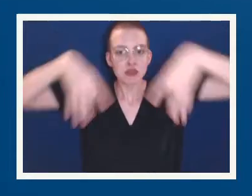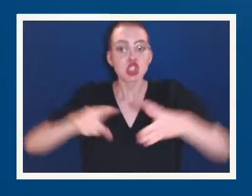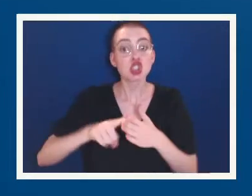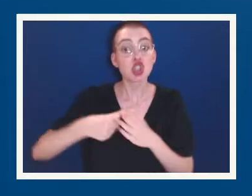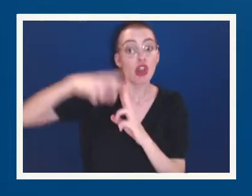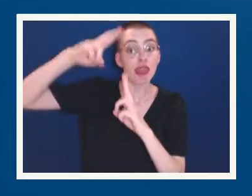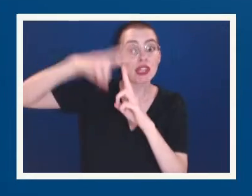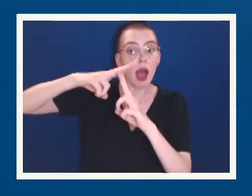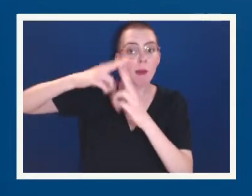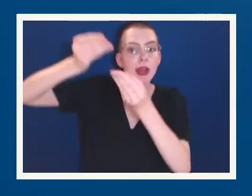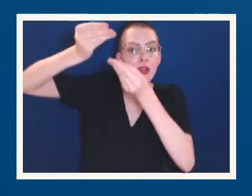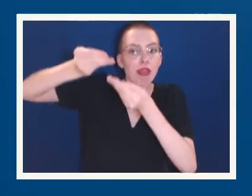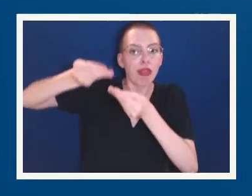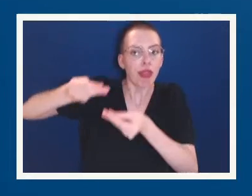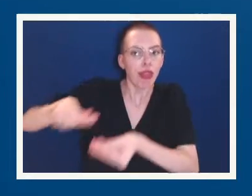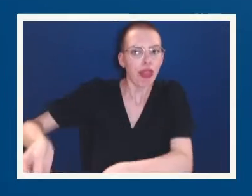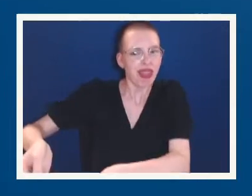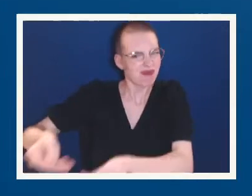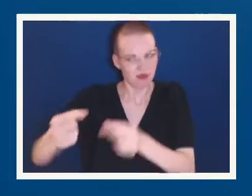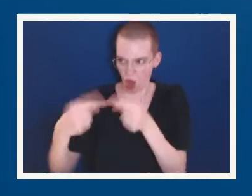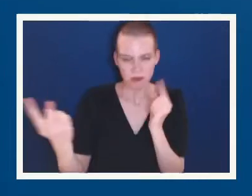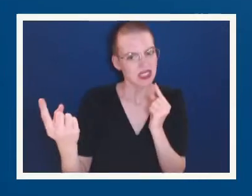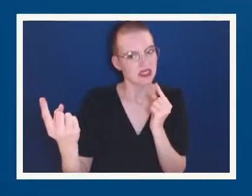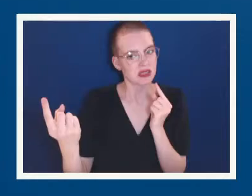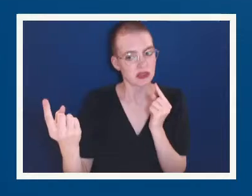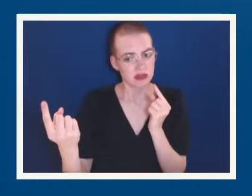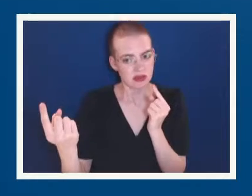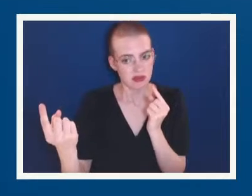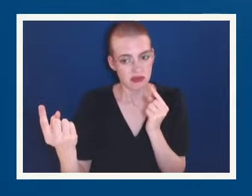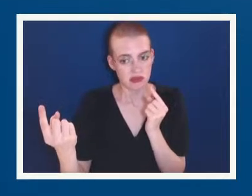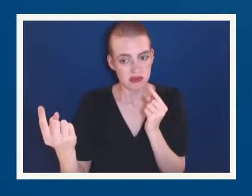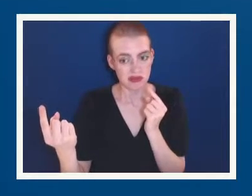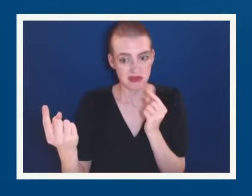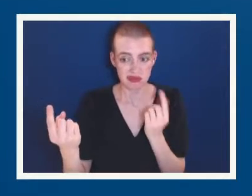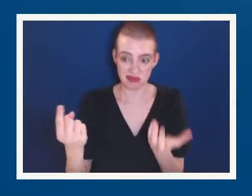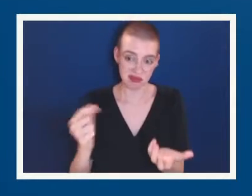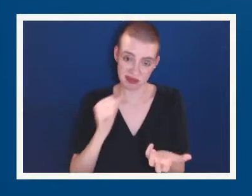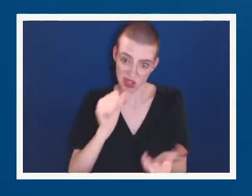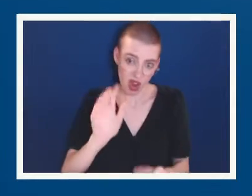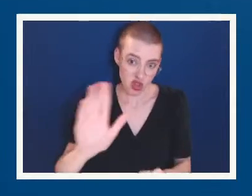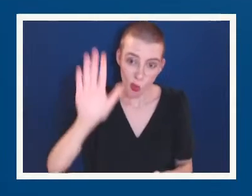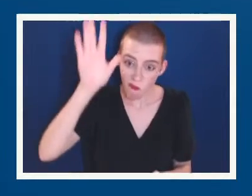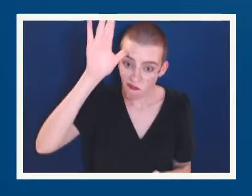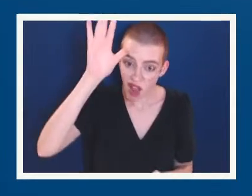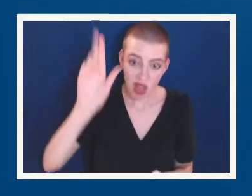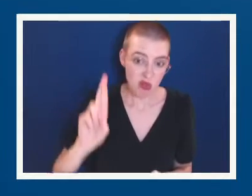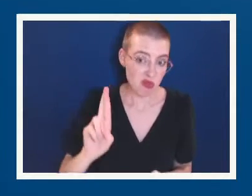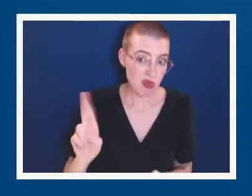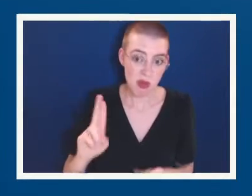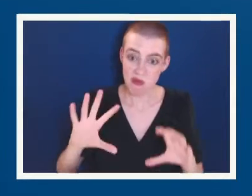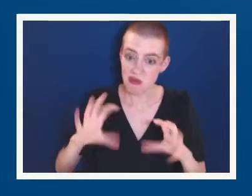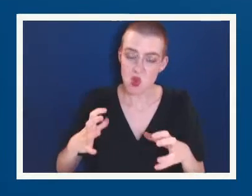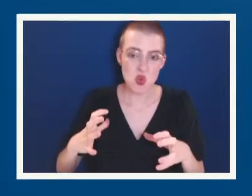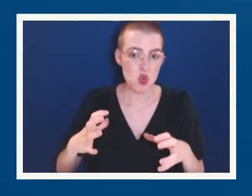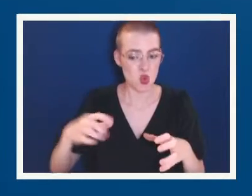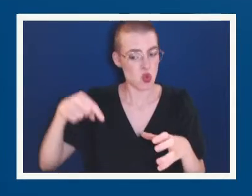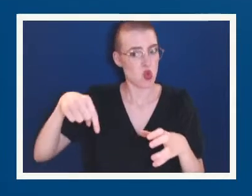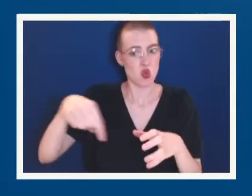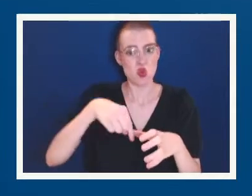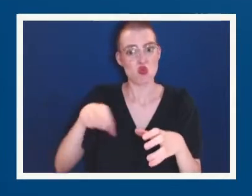really? This ain't your father's Republican Party. This is a different breed of cat. I really mean